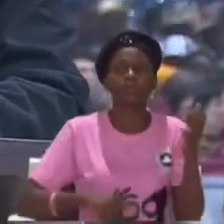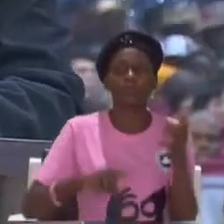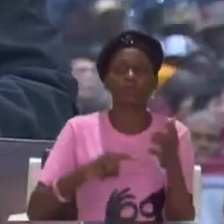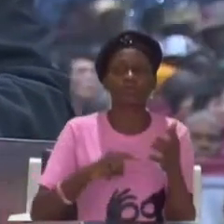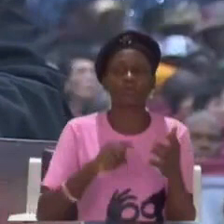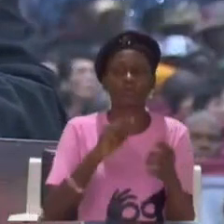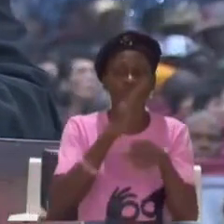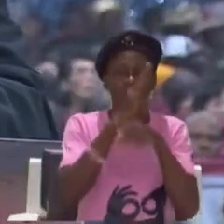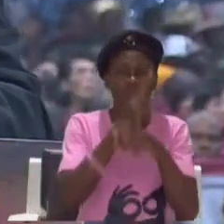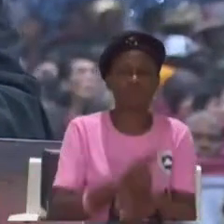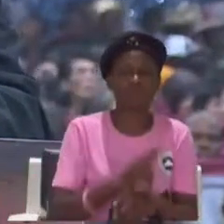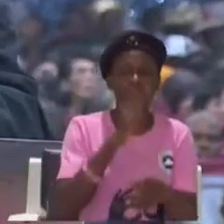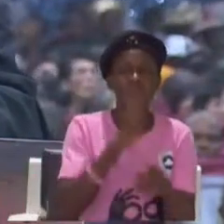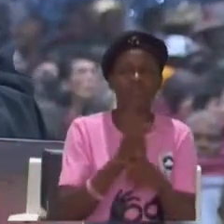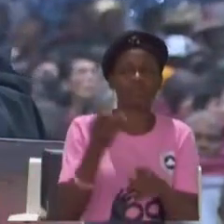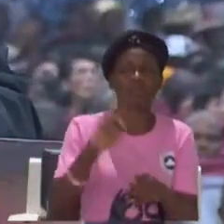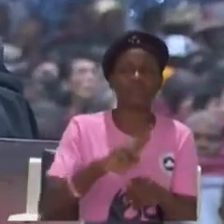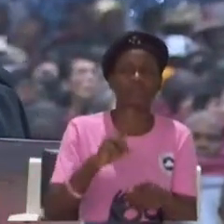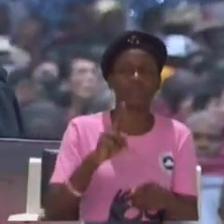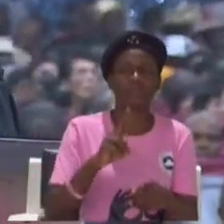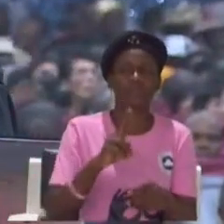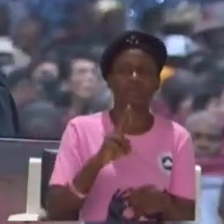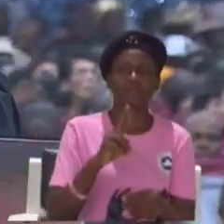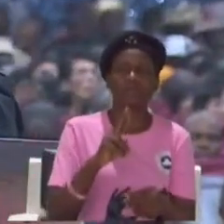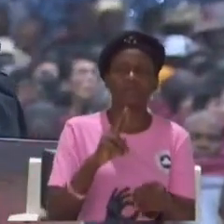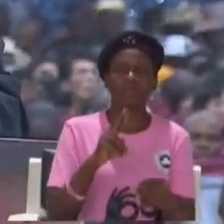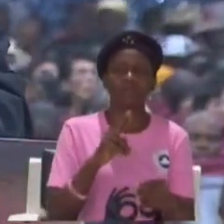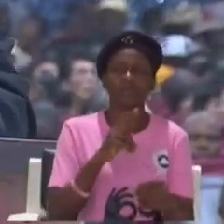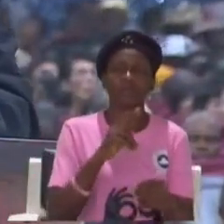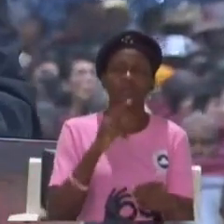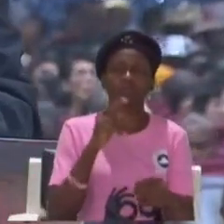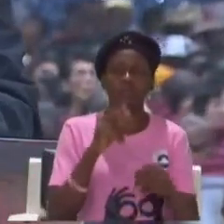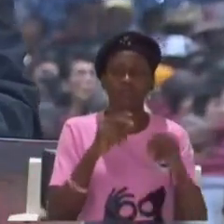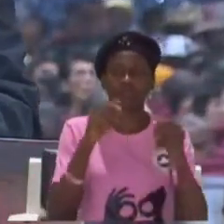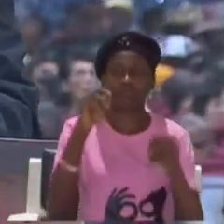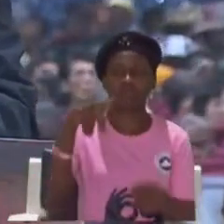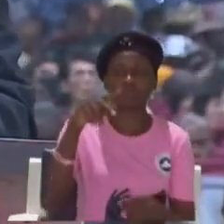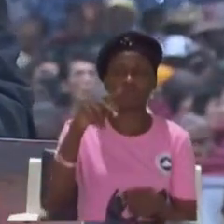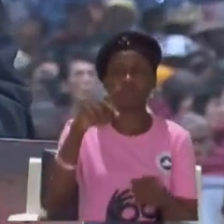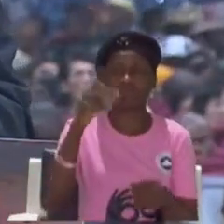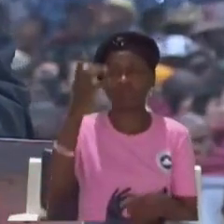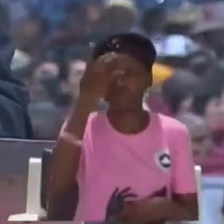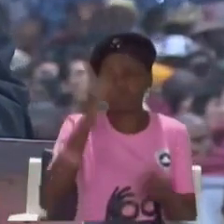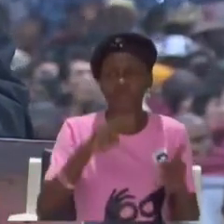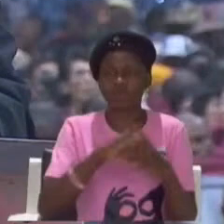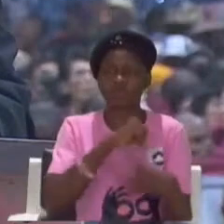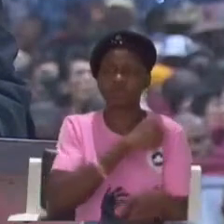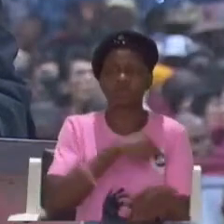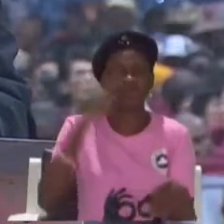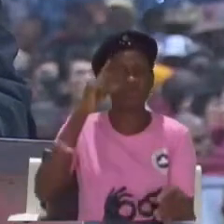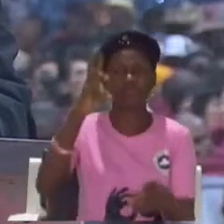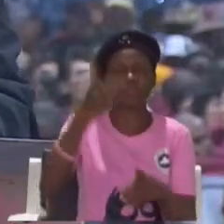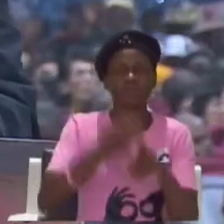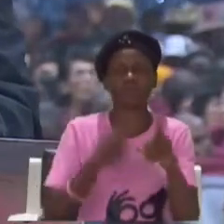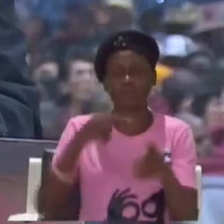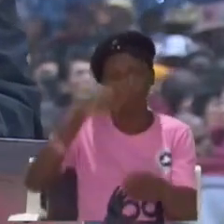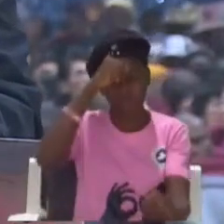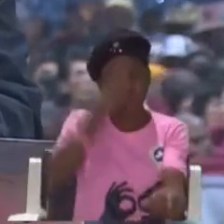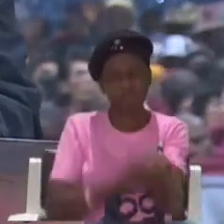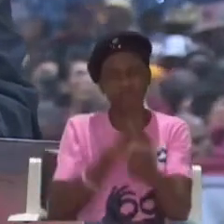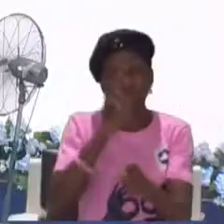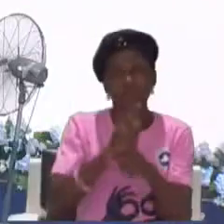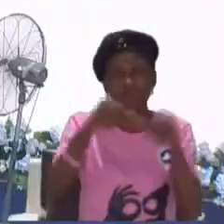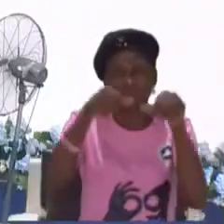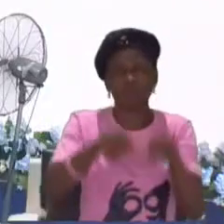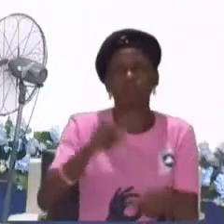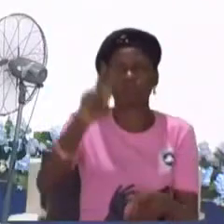what usually keep their patients in the hospital for 6 months, their son only spent 2 weeks, and right